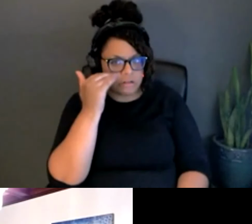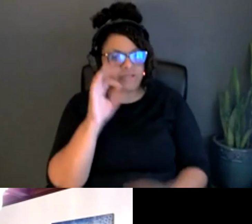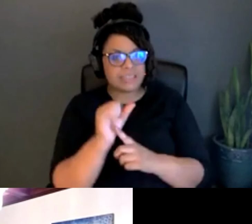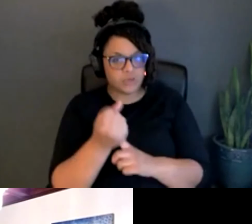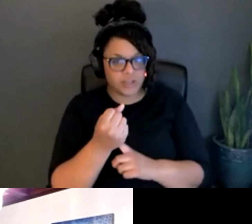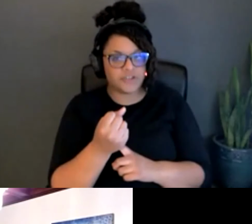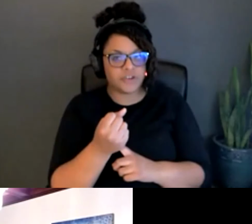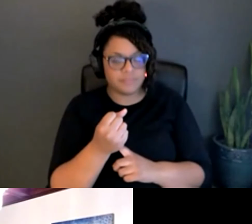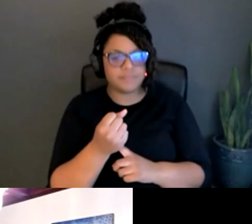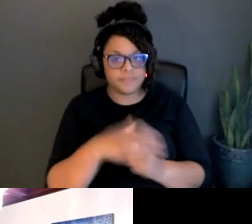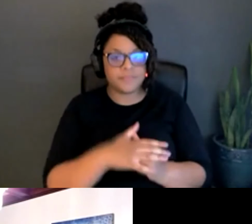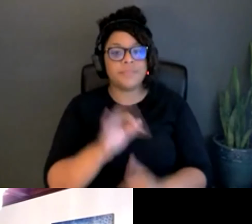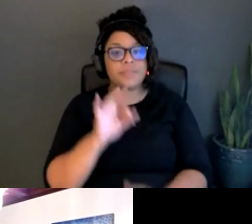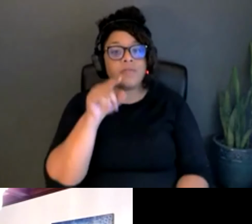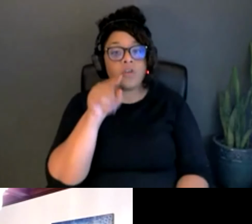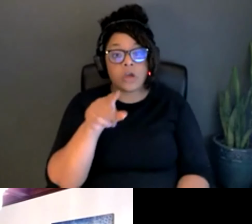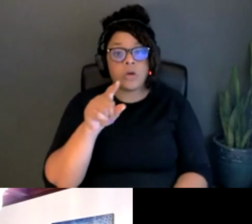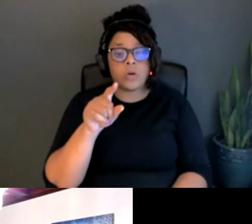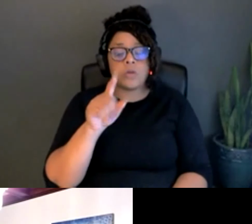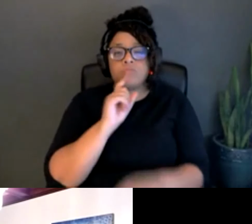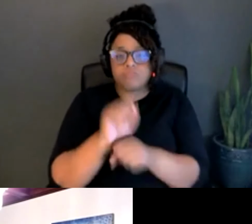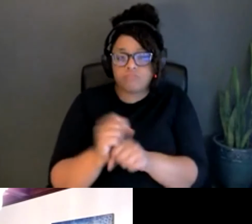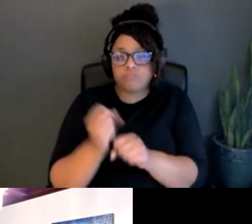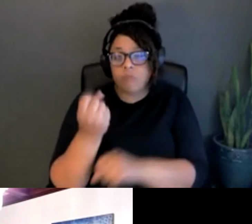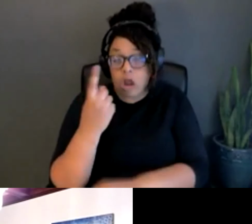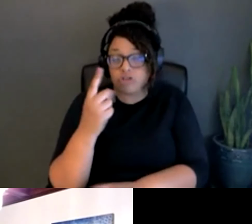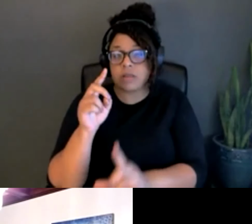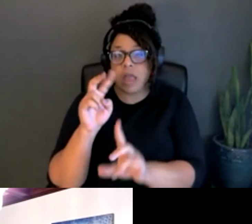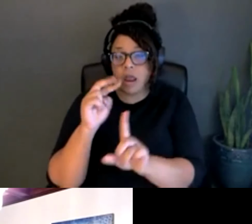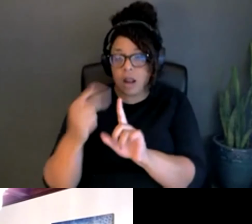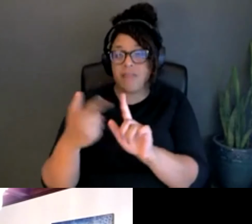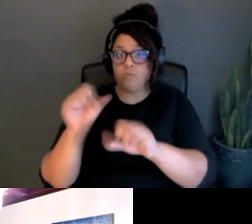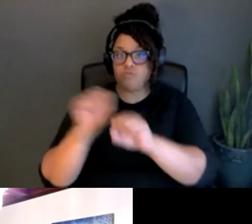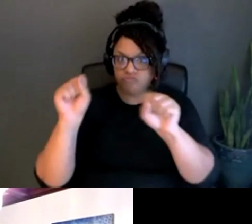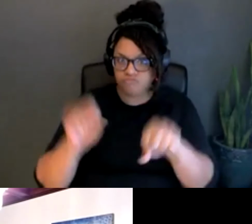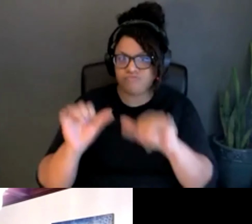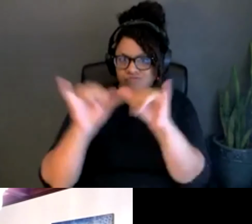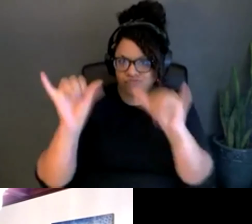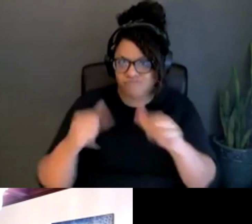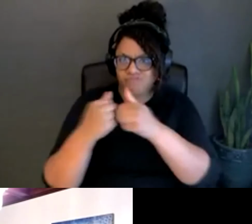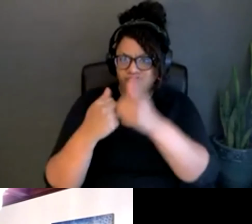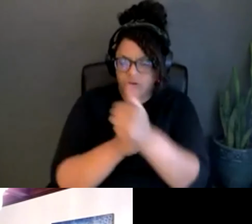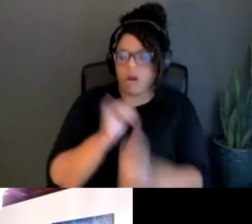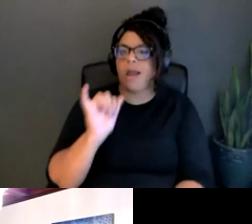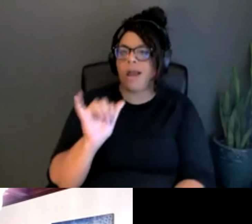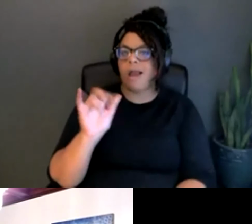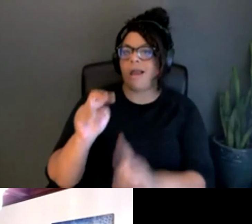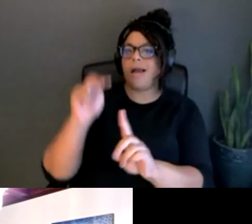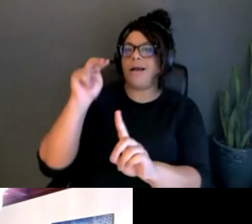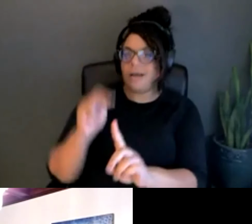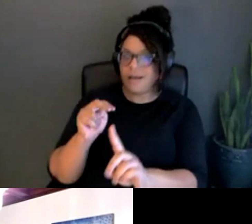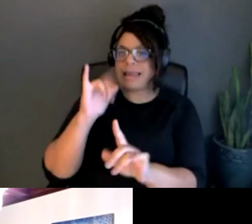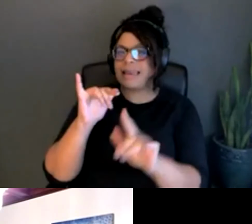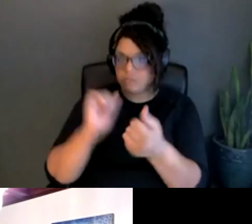situation, because if you understand from a deep structure, the knowledge, you're better able to challenge